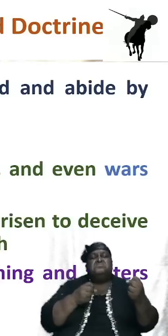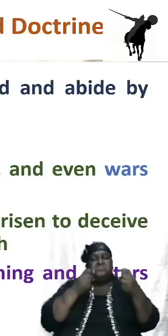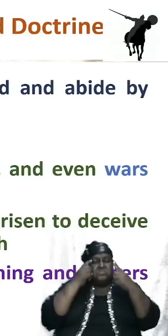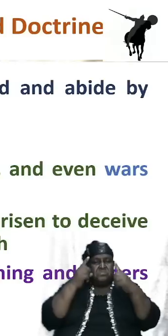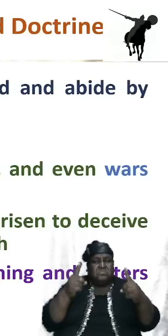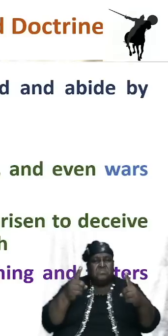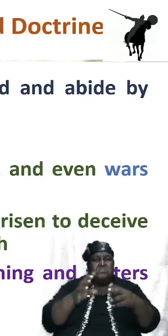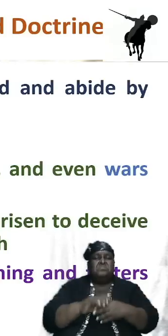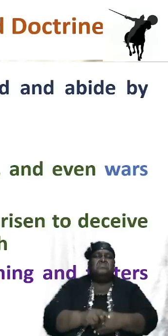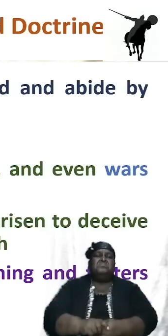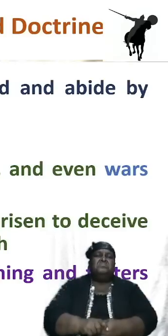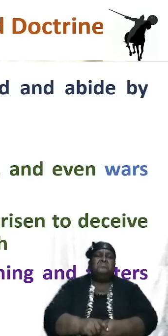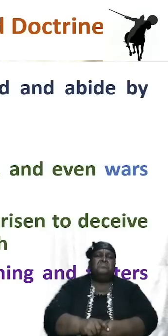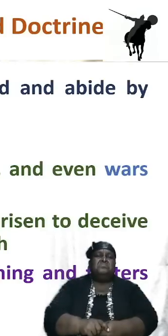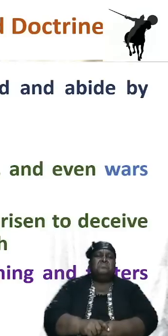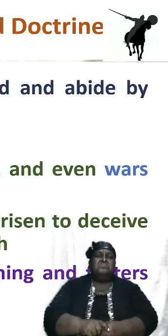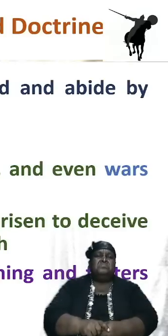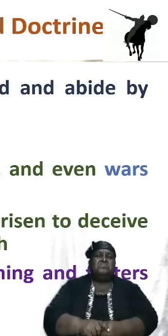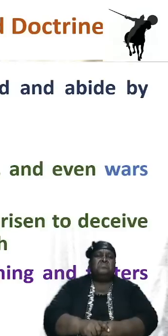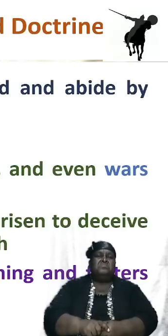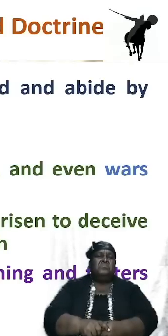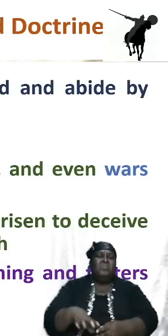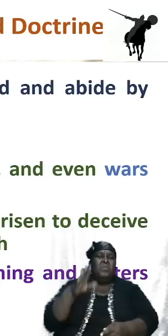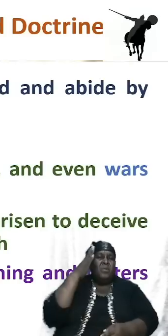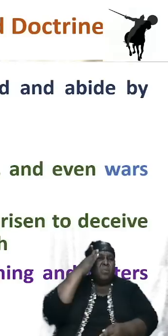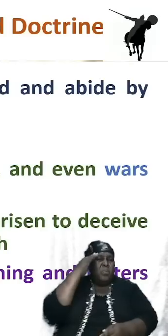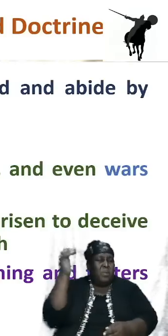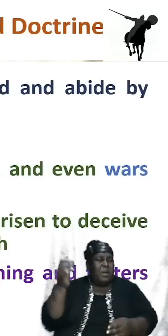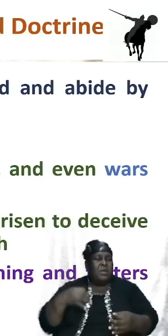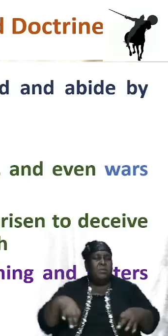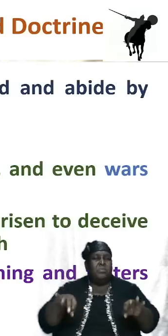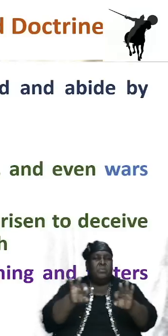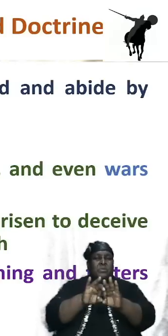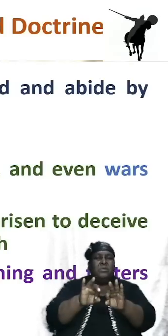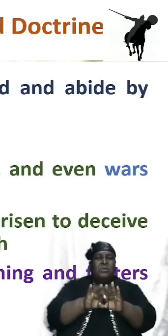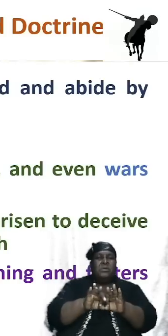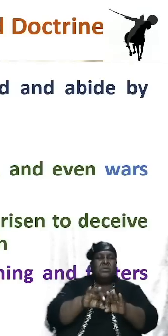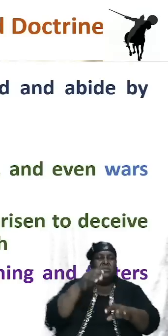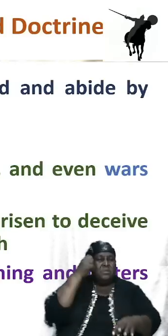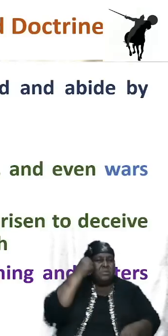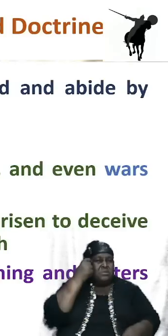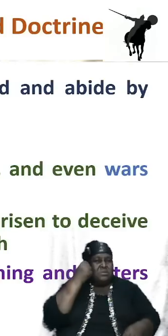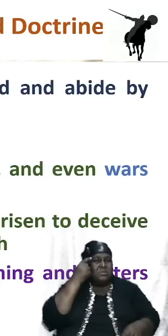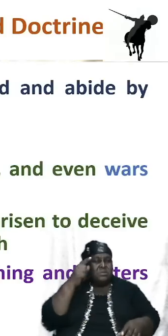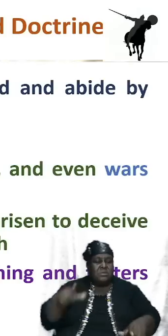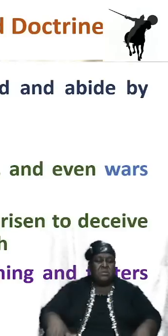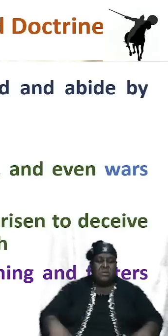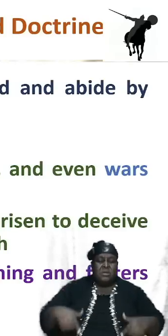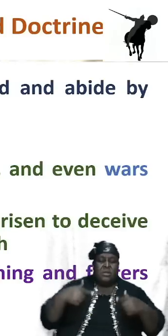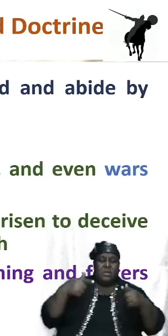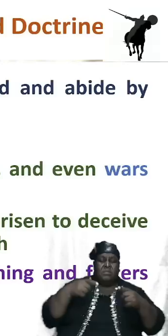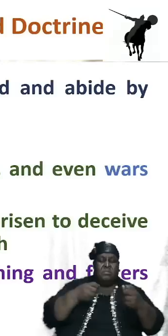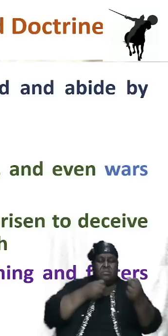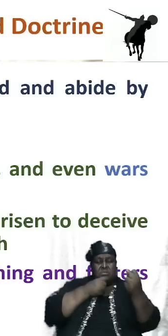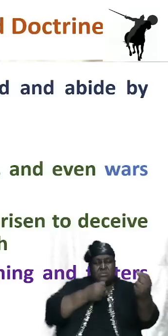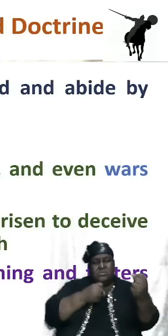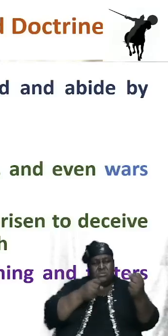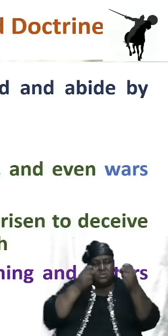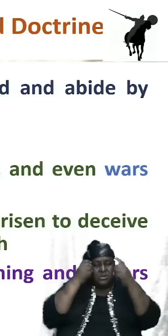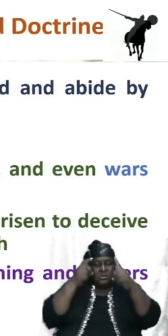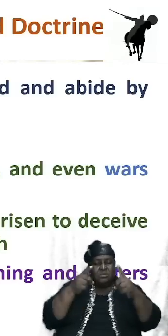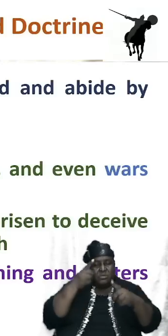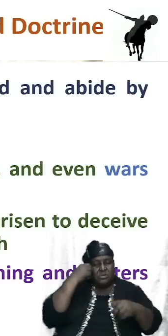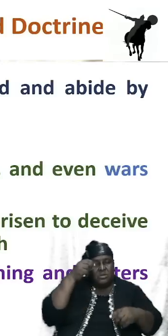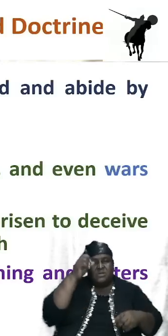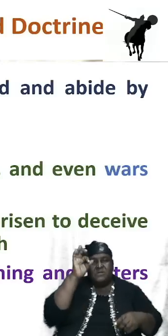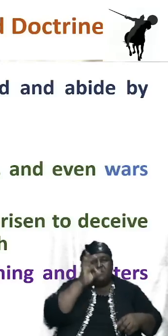Amen. And why is it crucial for us to understand and abide by sound doctrines? Because false